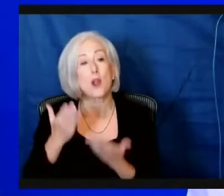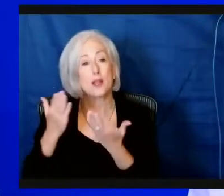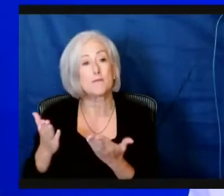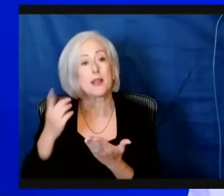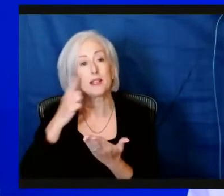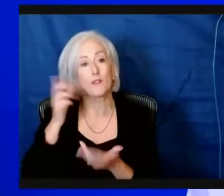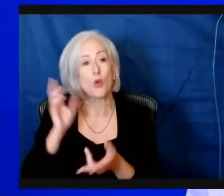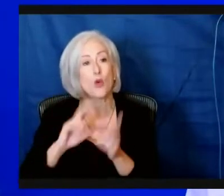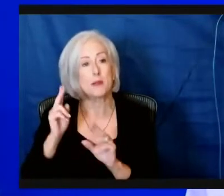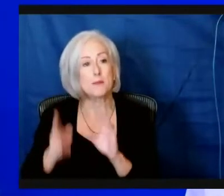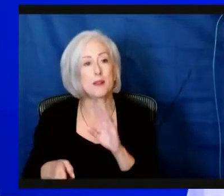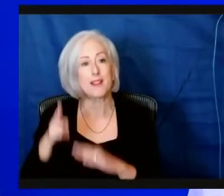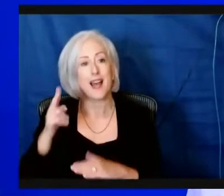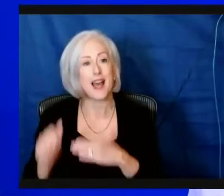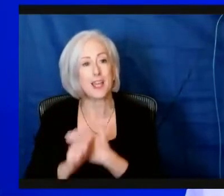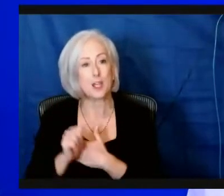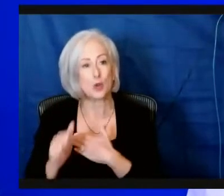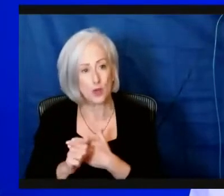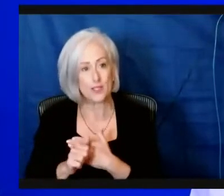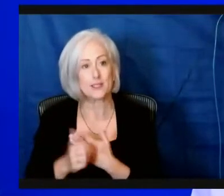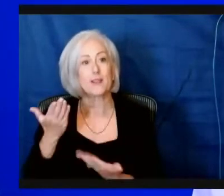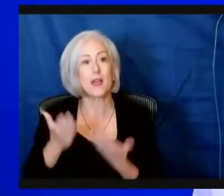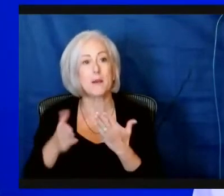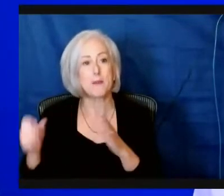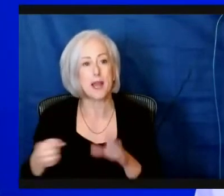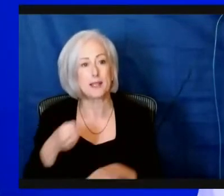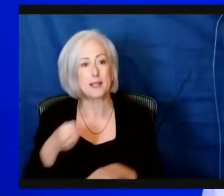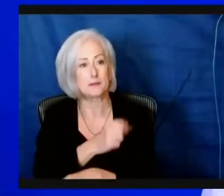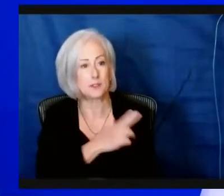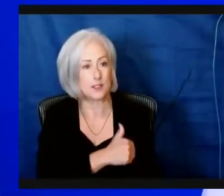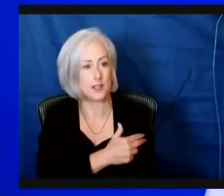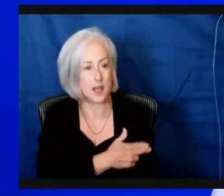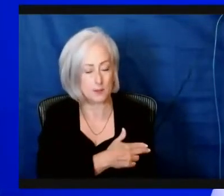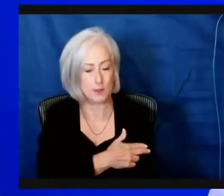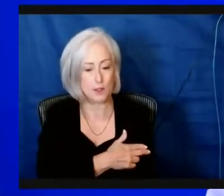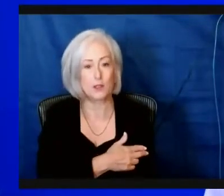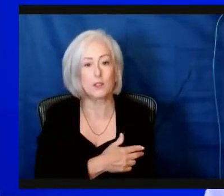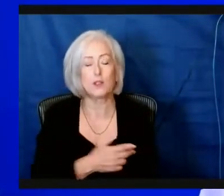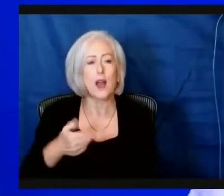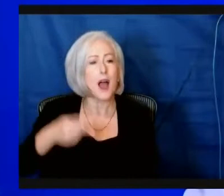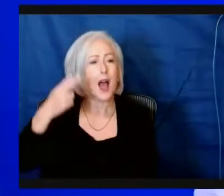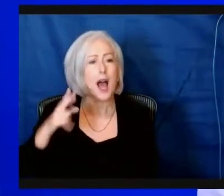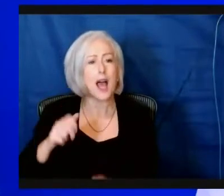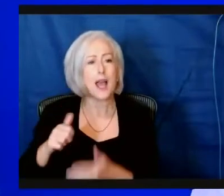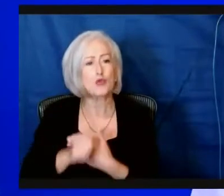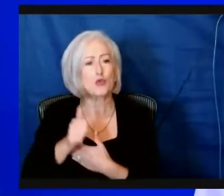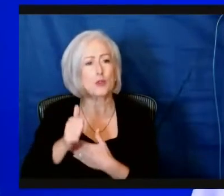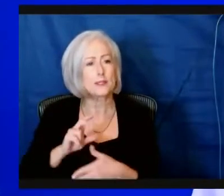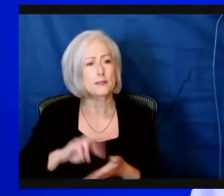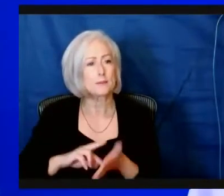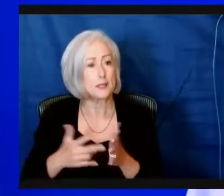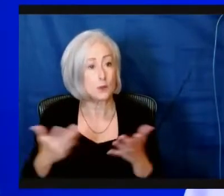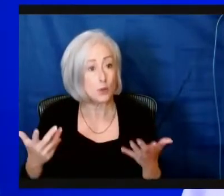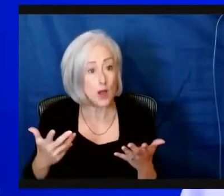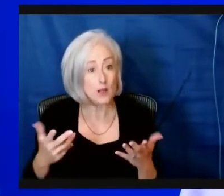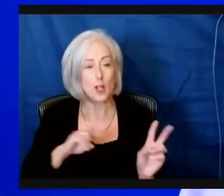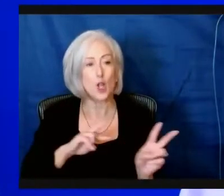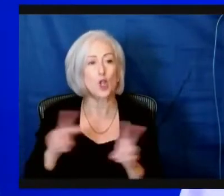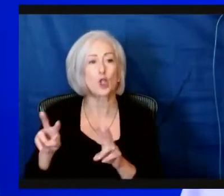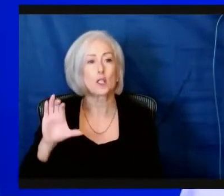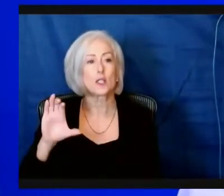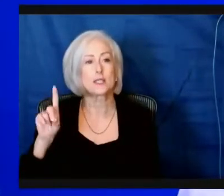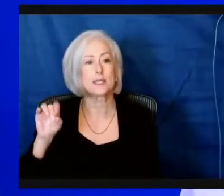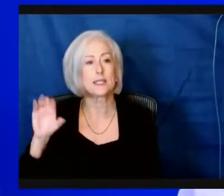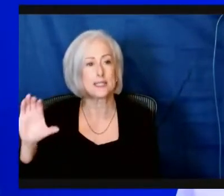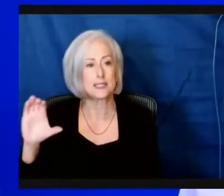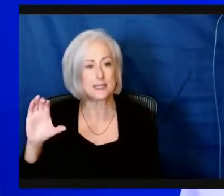of progression to hospitalization. What is high risk? Well, you have to go to the CDC, and just like you said, Steve, there are a number of different comorbidities in